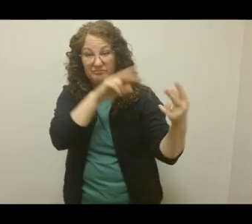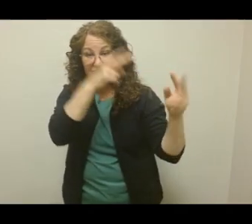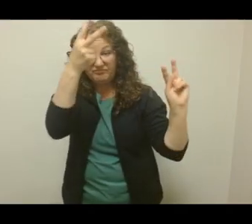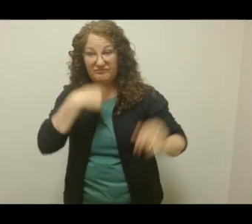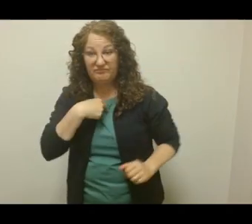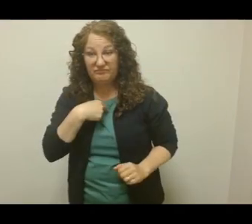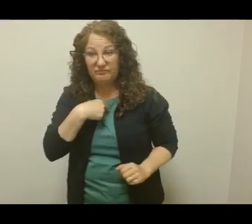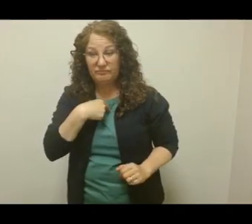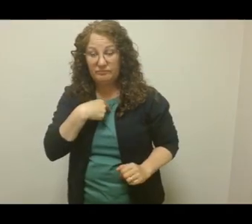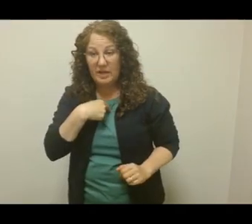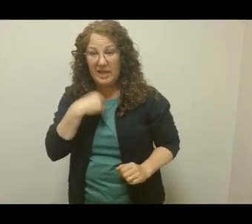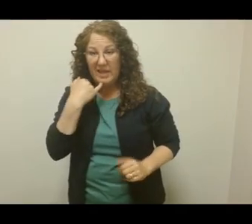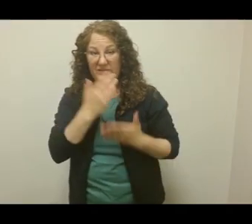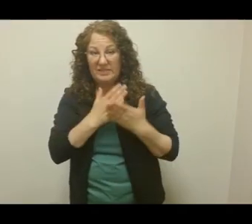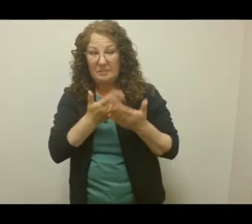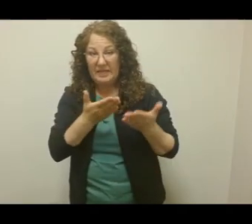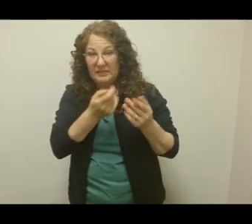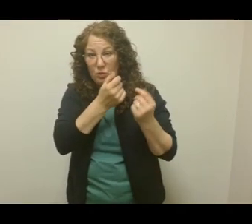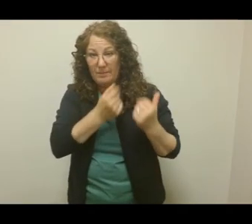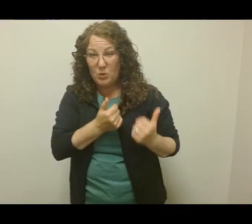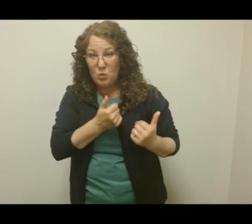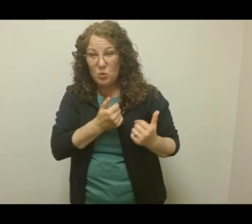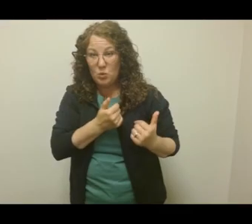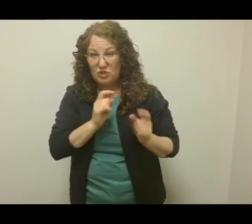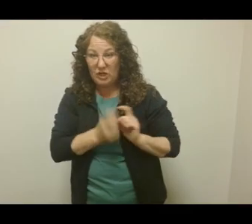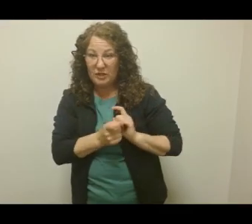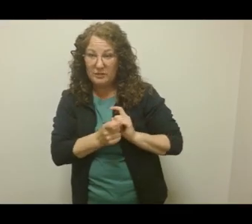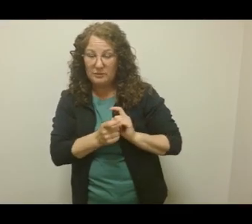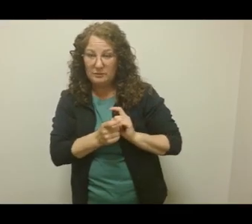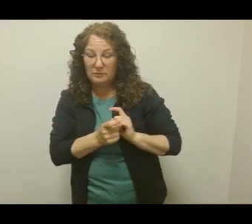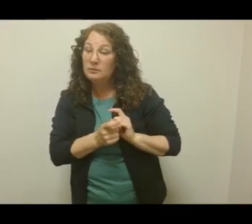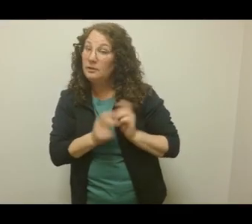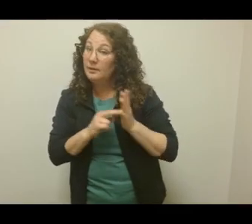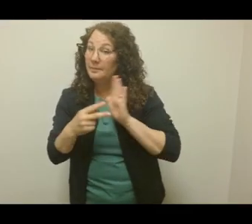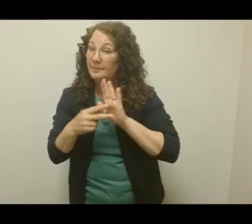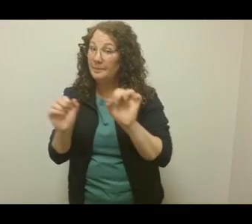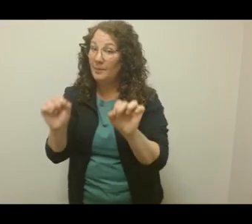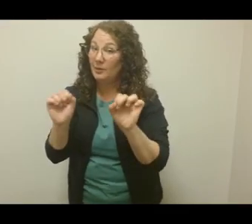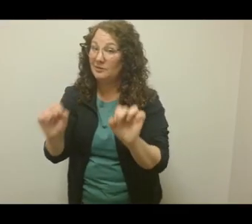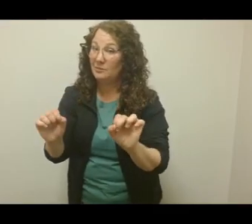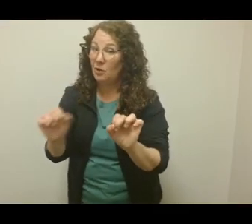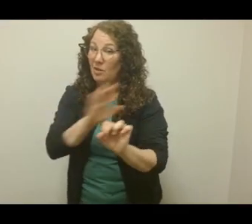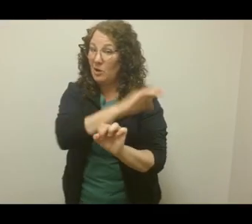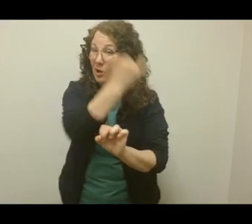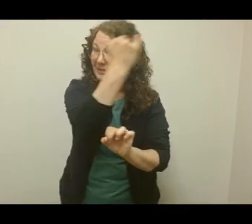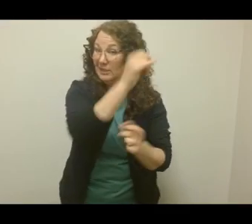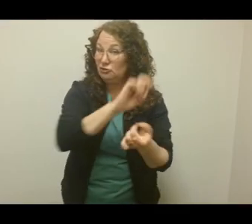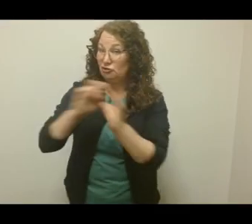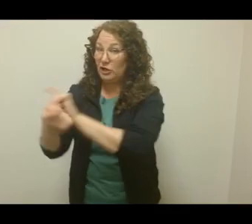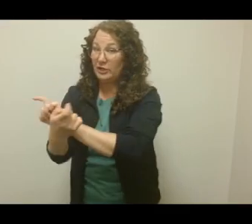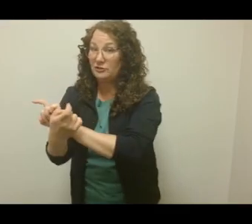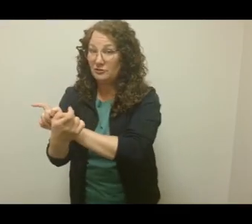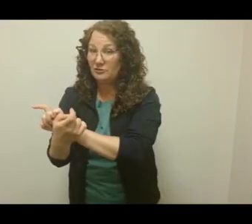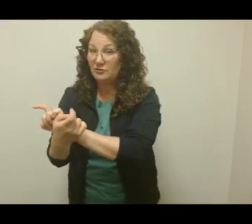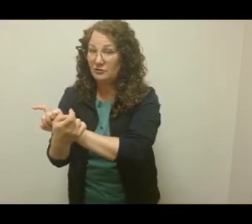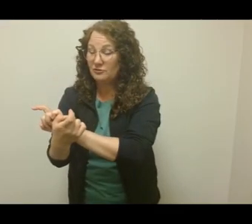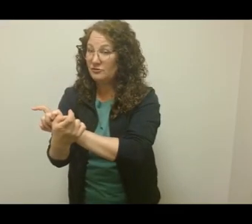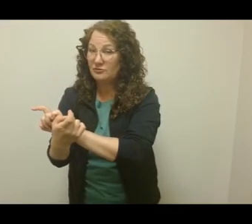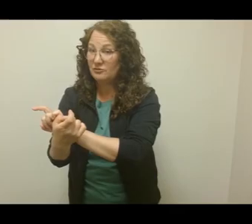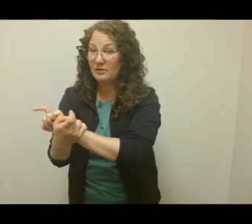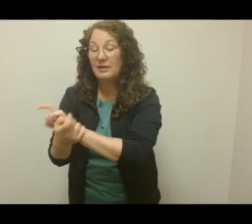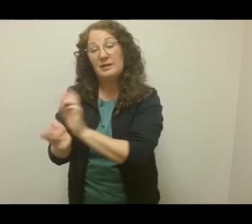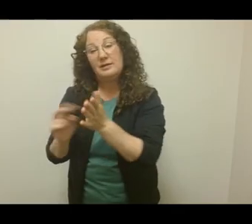you remove something and when you take it out, you might end up changing it too much and